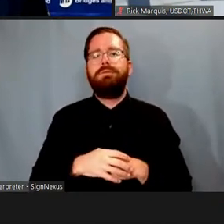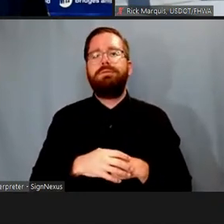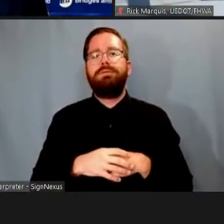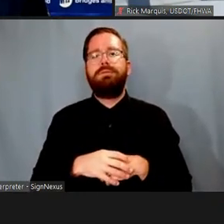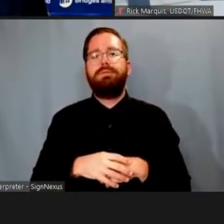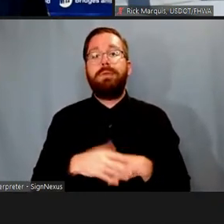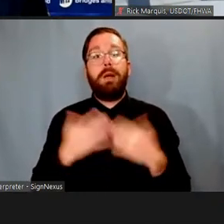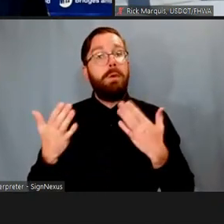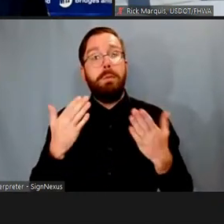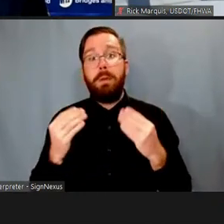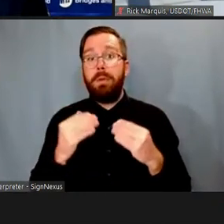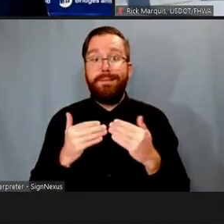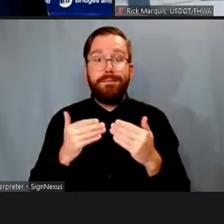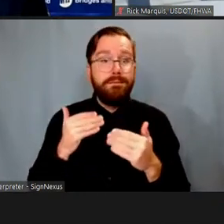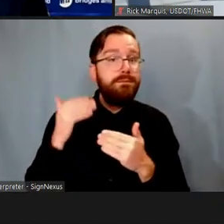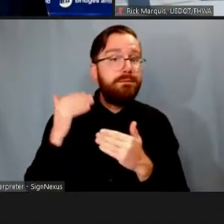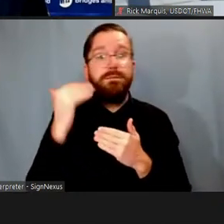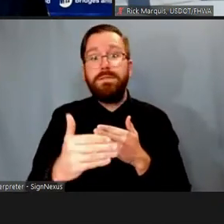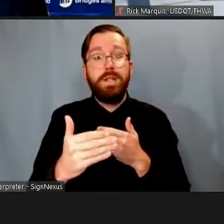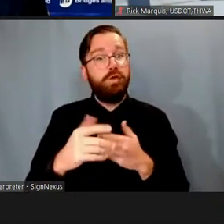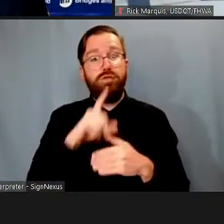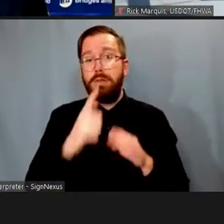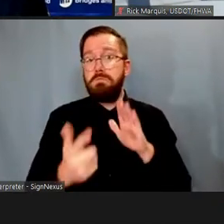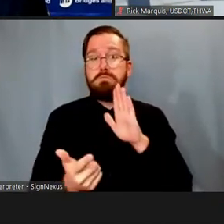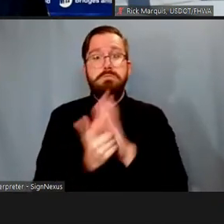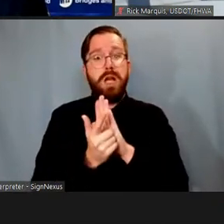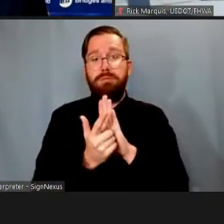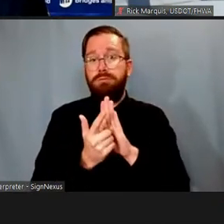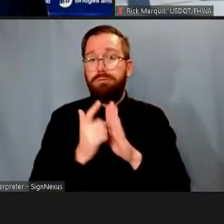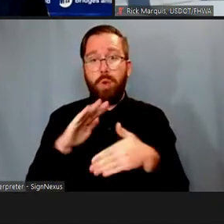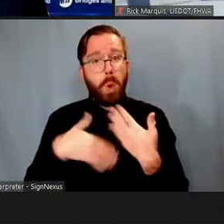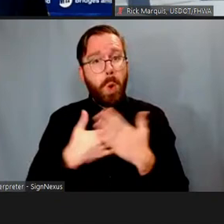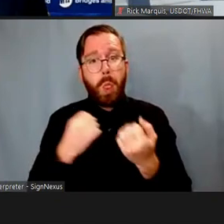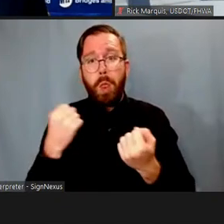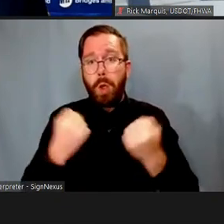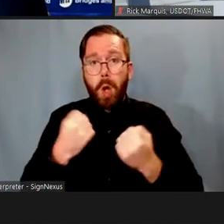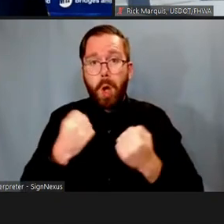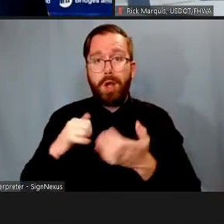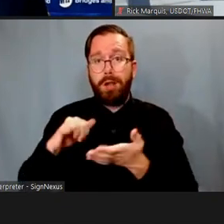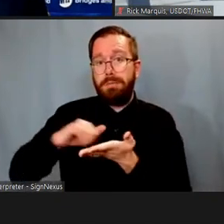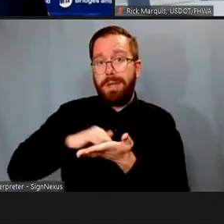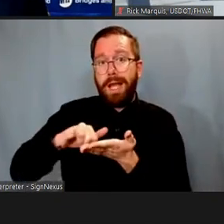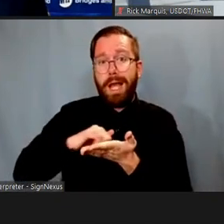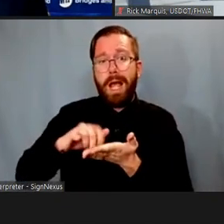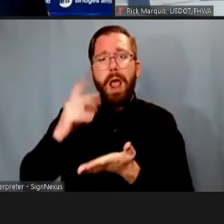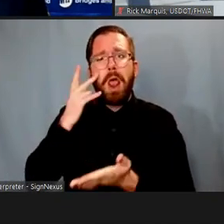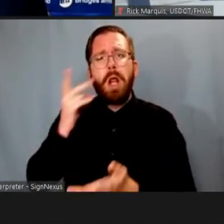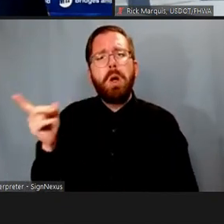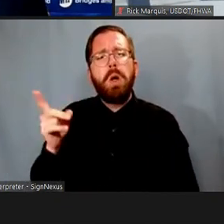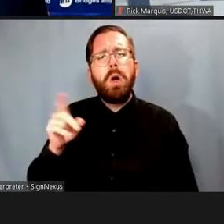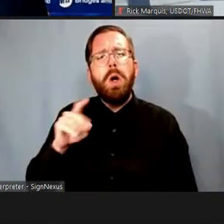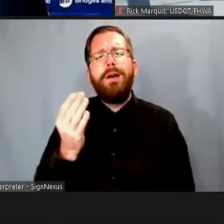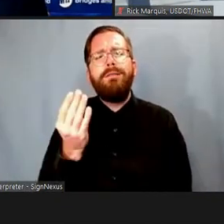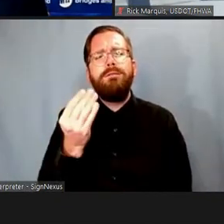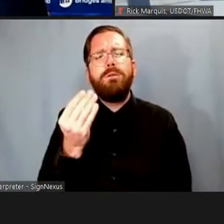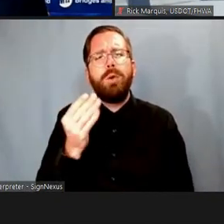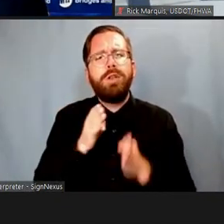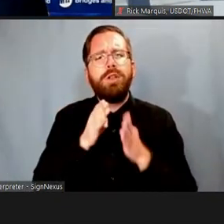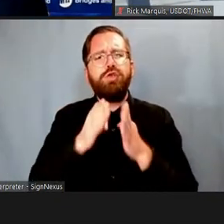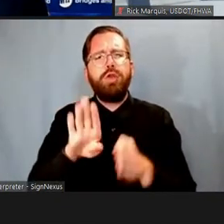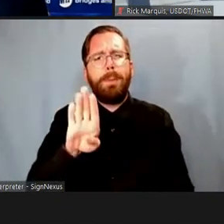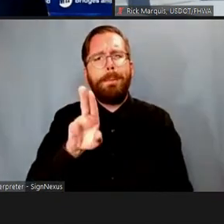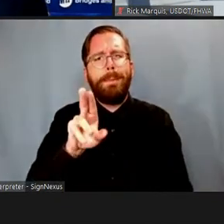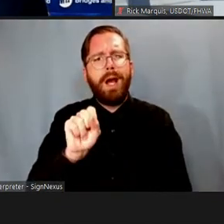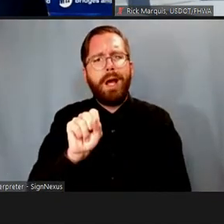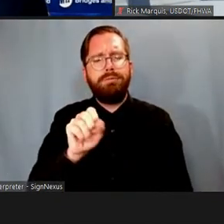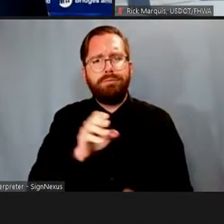i would ban private cars entirely from all of manhattan uh look how nice the 14th street busway is um that's wonderful